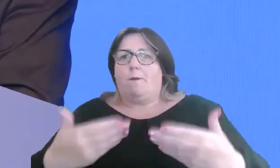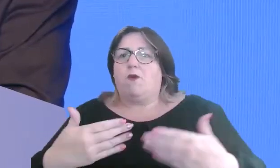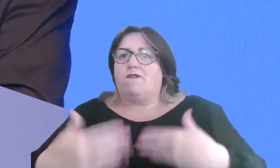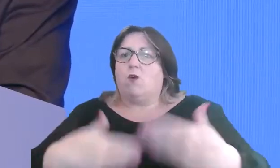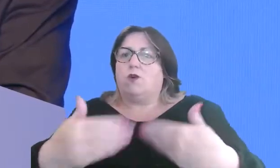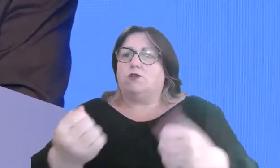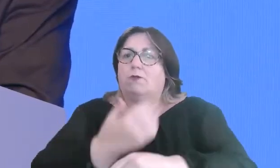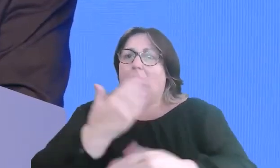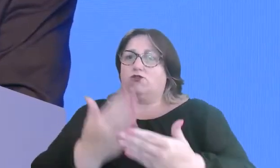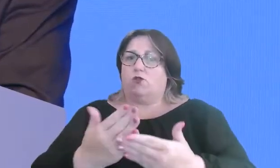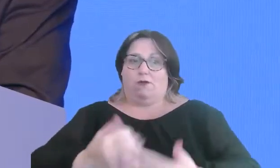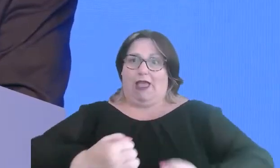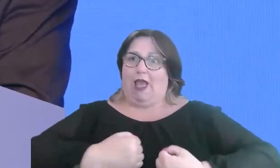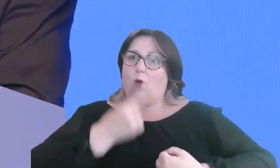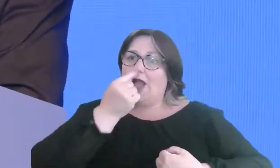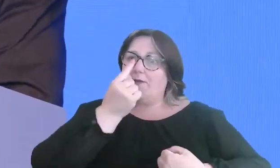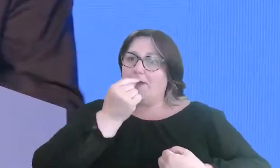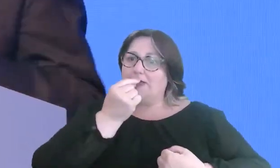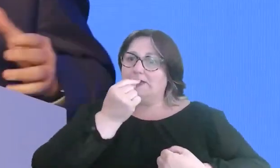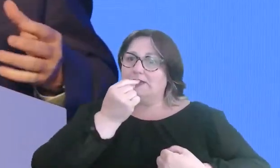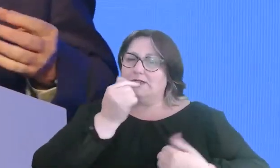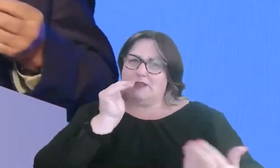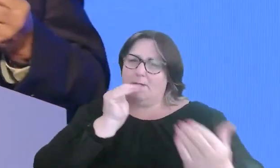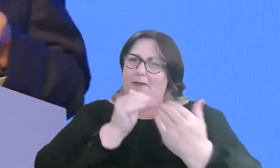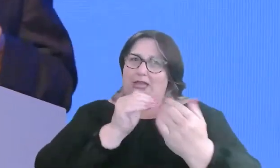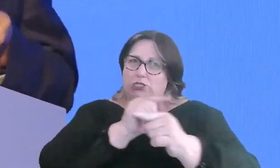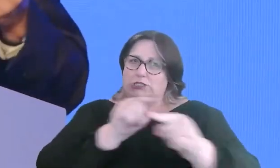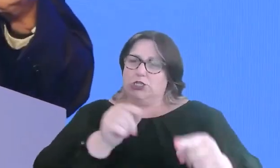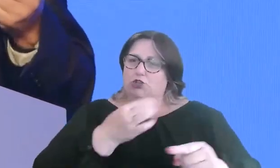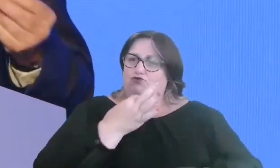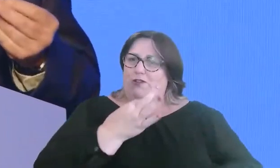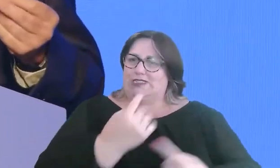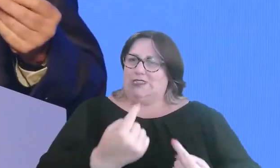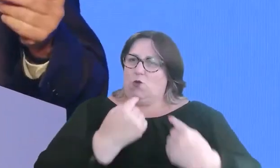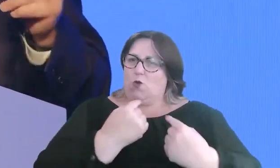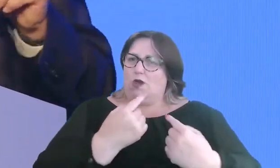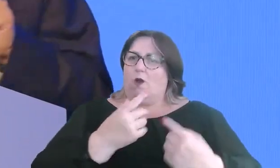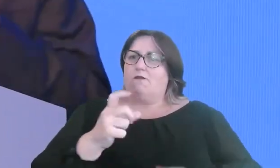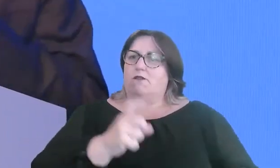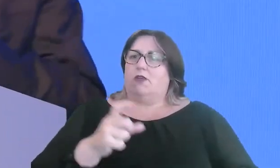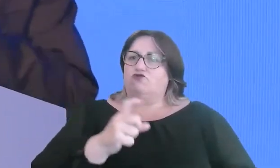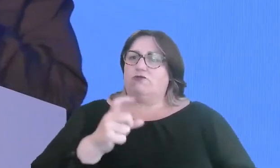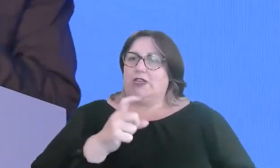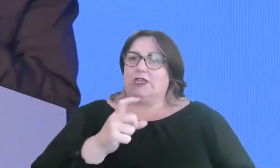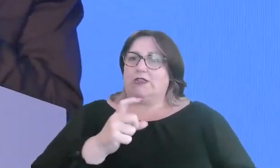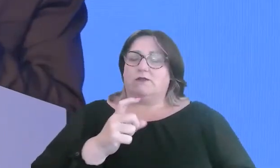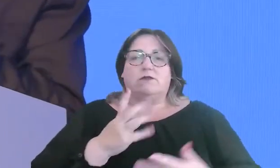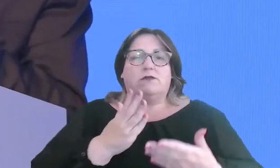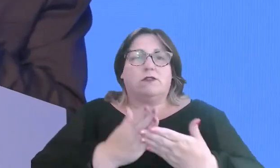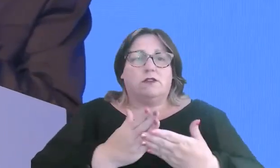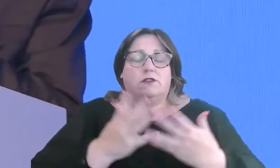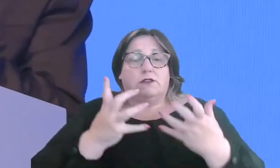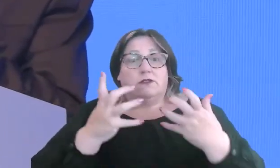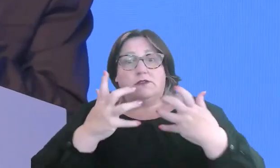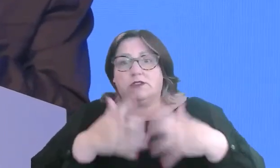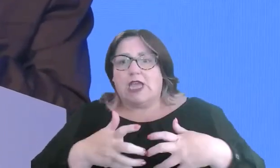the risks and the challenges that we face as a country. And in that, tech and AI were